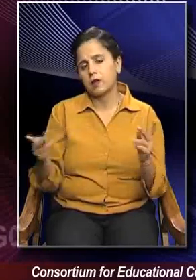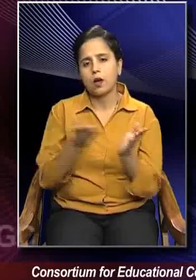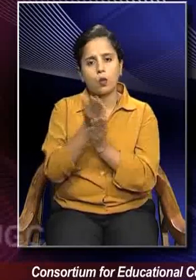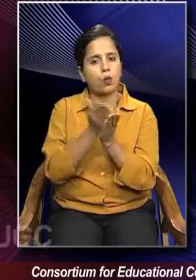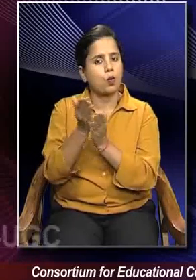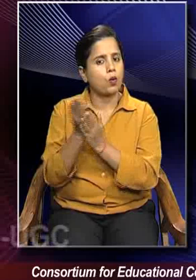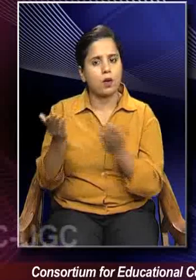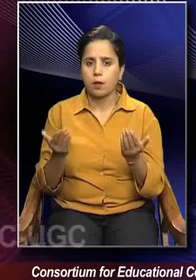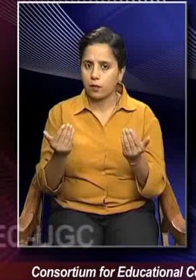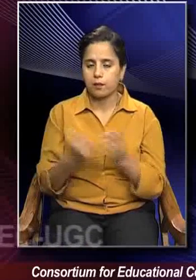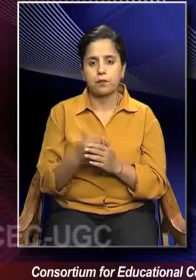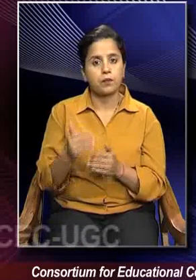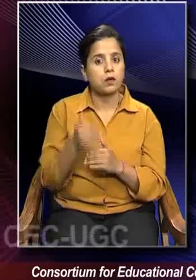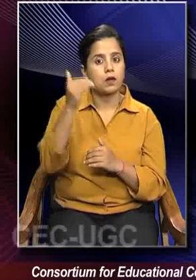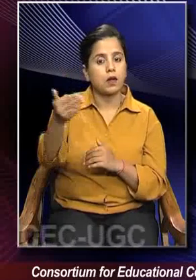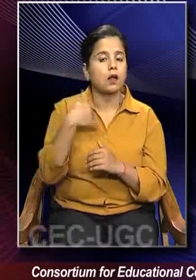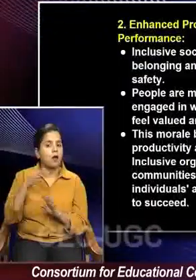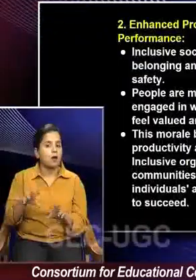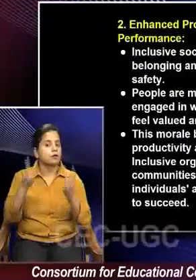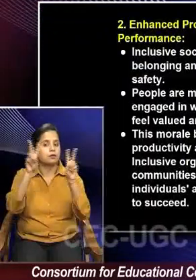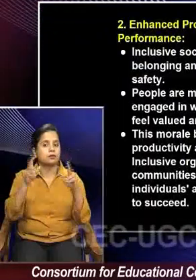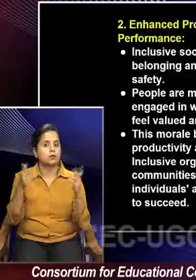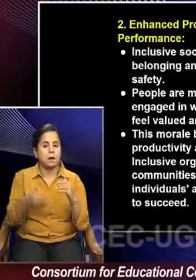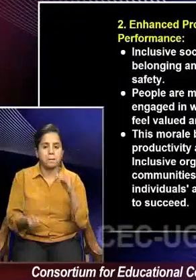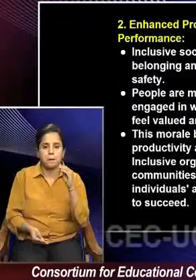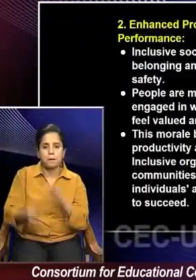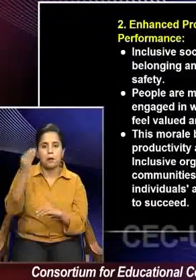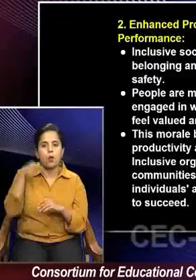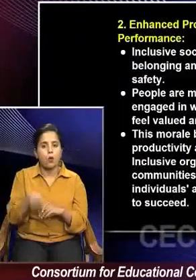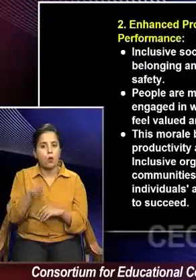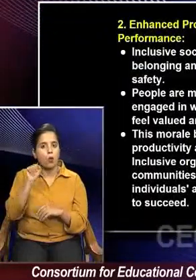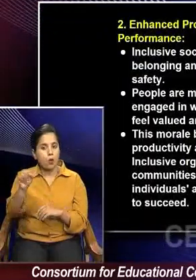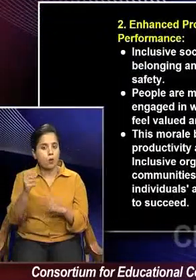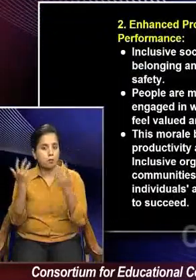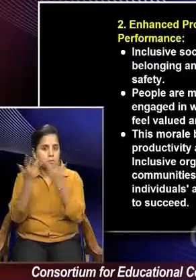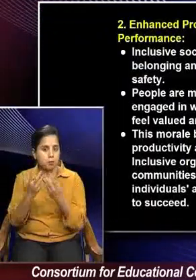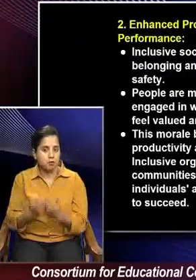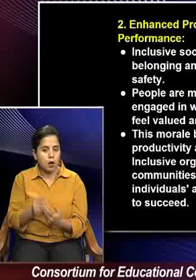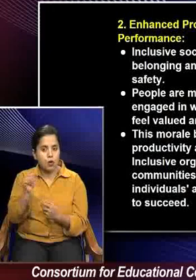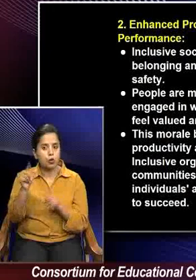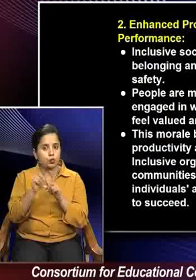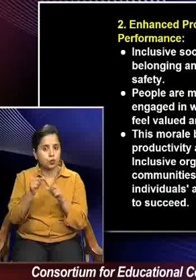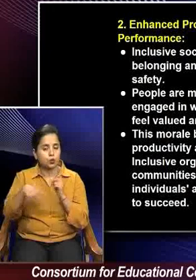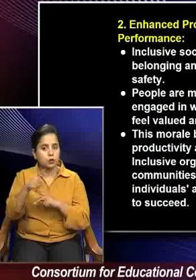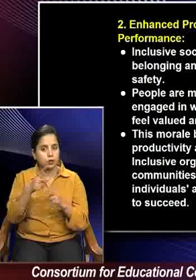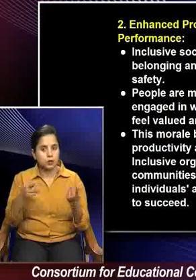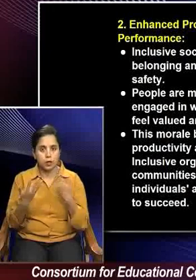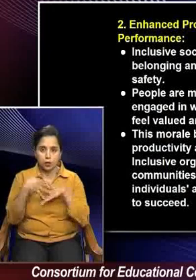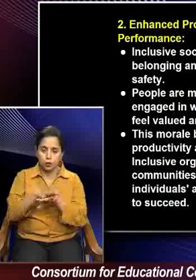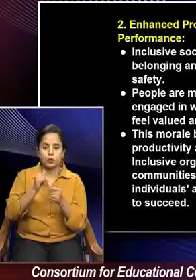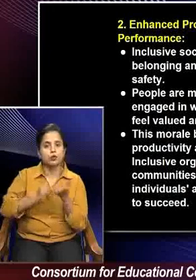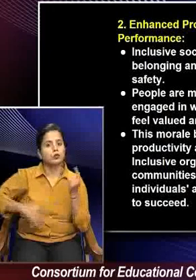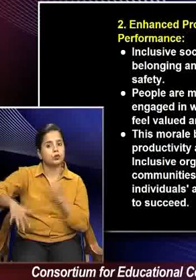fields. Next we have is enhanced productivity and performance. Inclusive